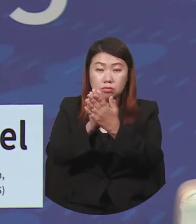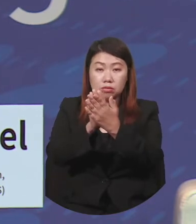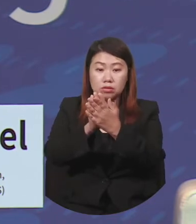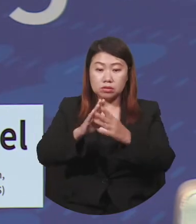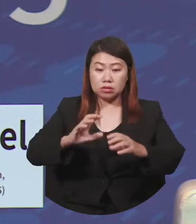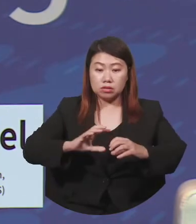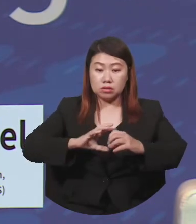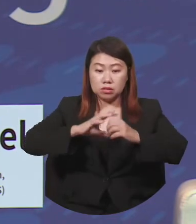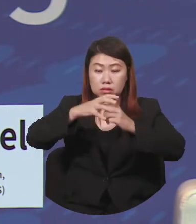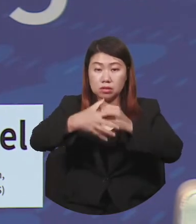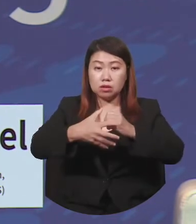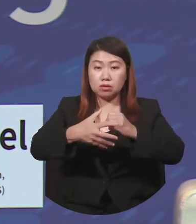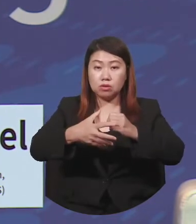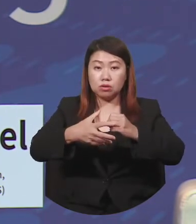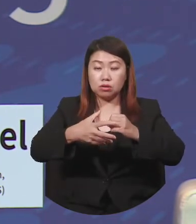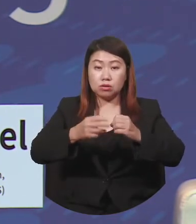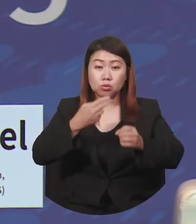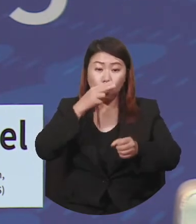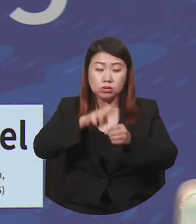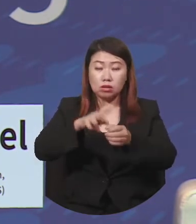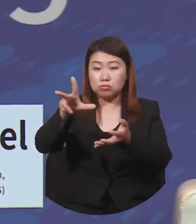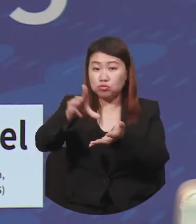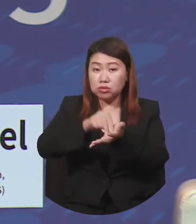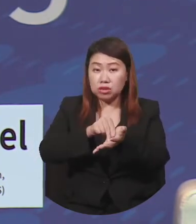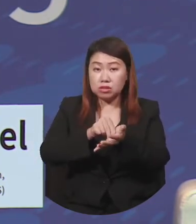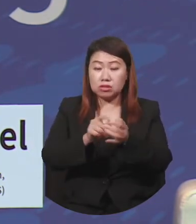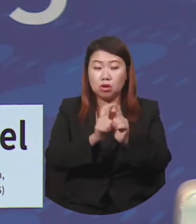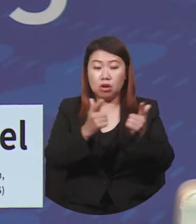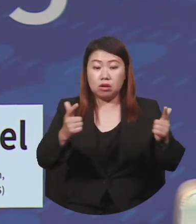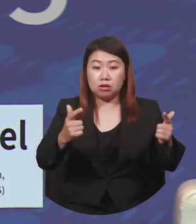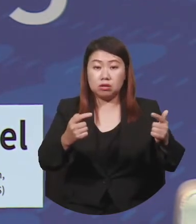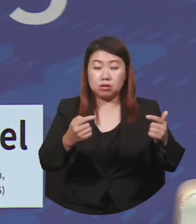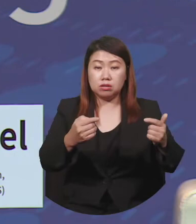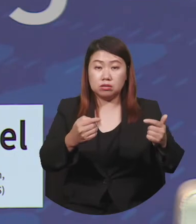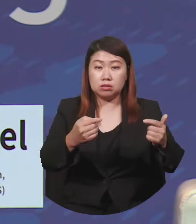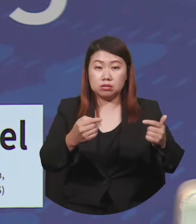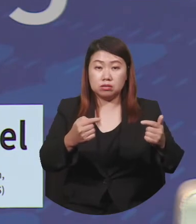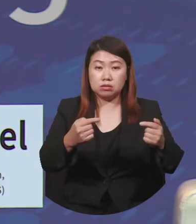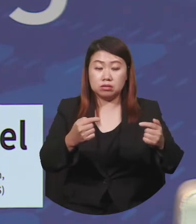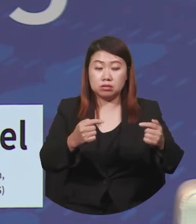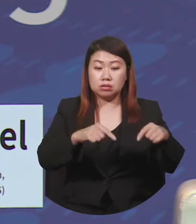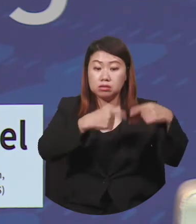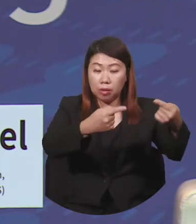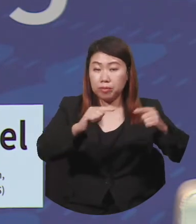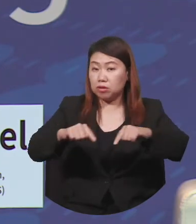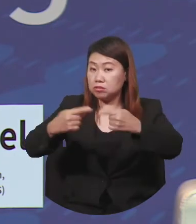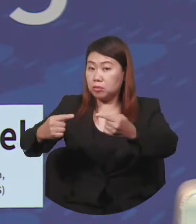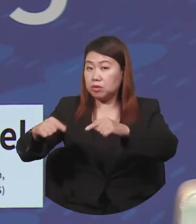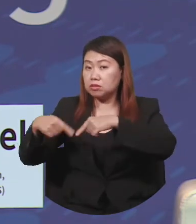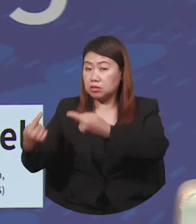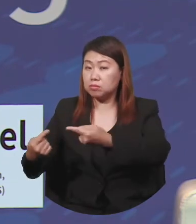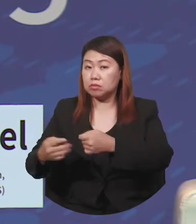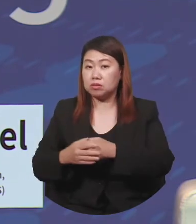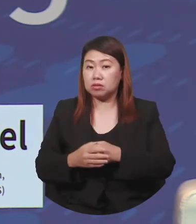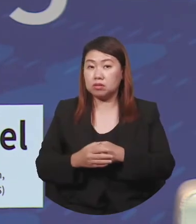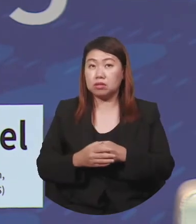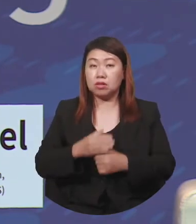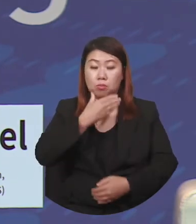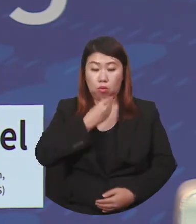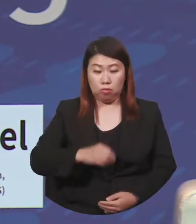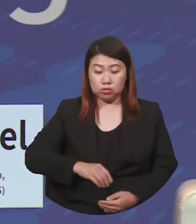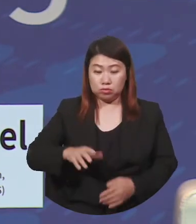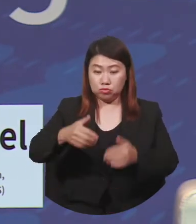for interface management. Yeah? Ministry of Health is of course important for